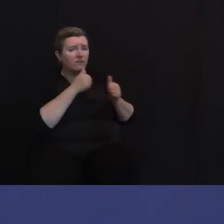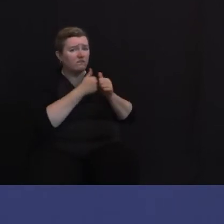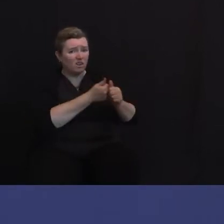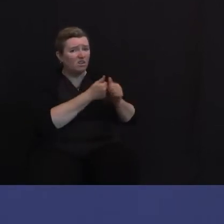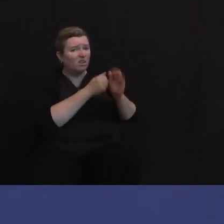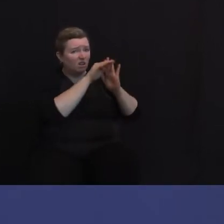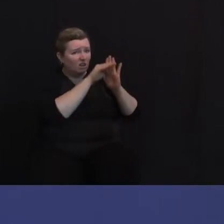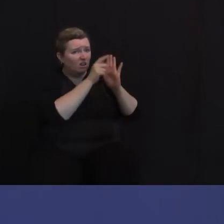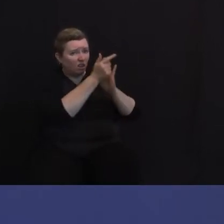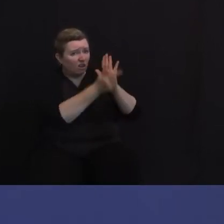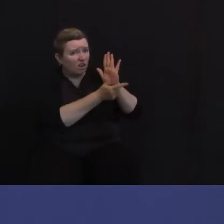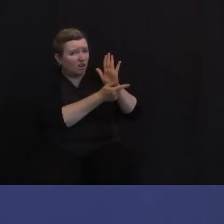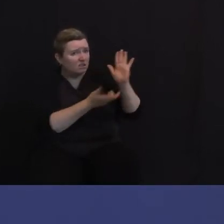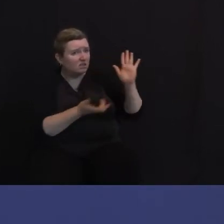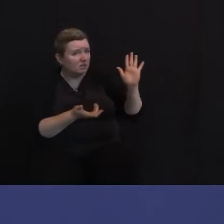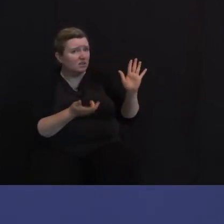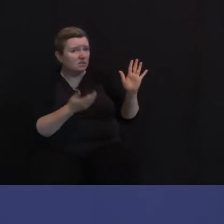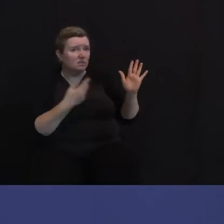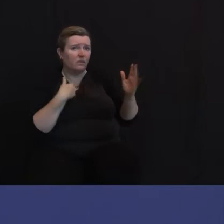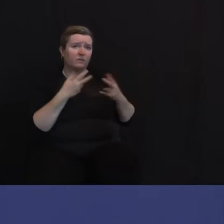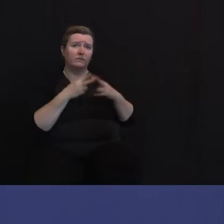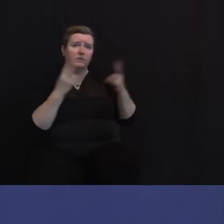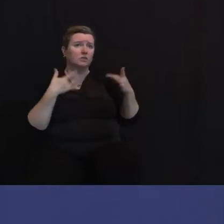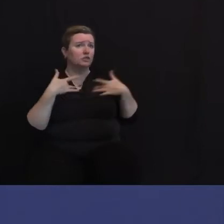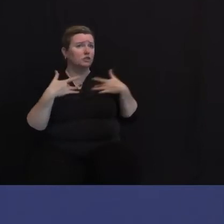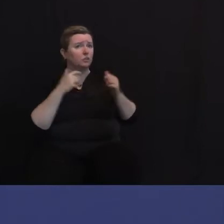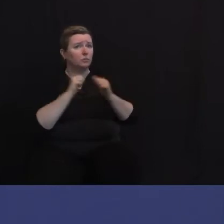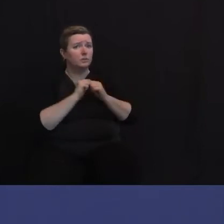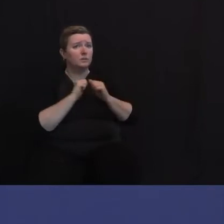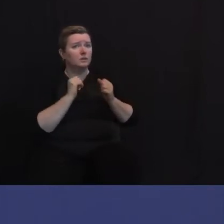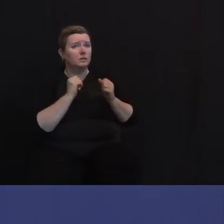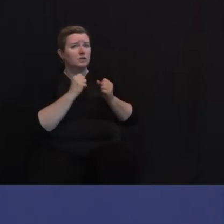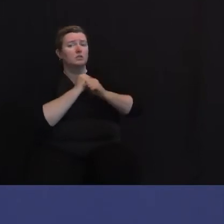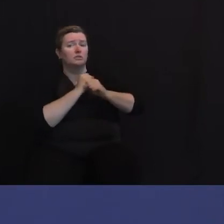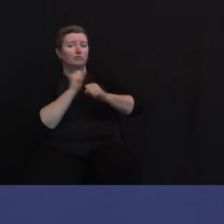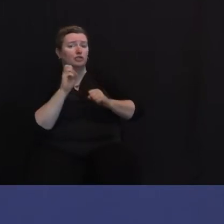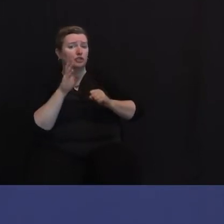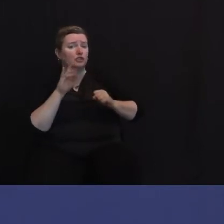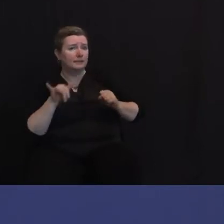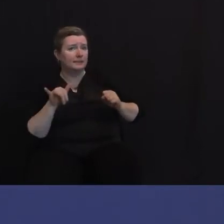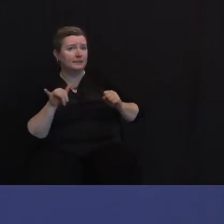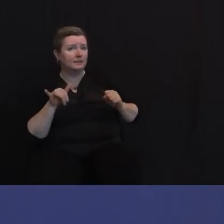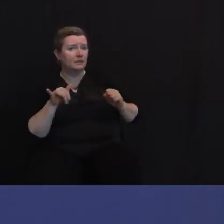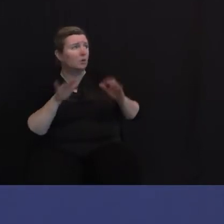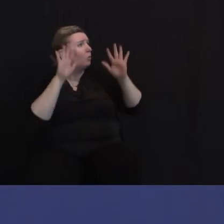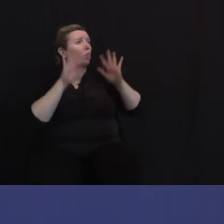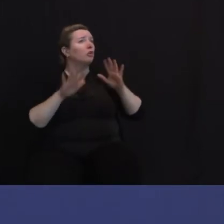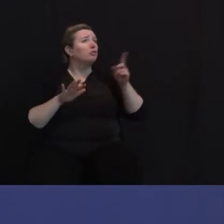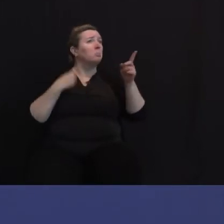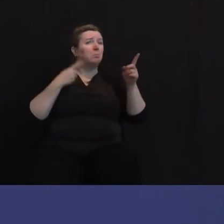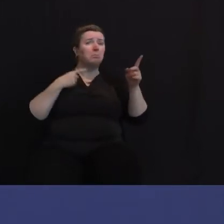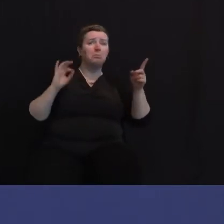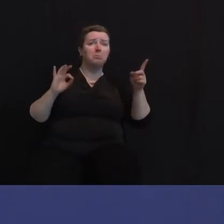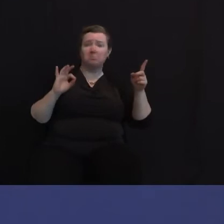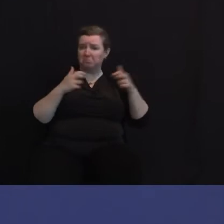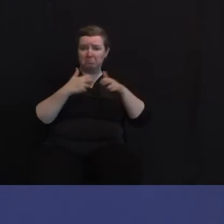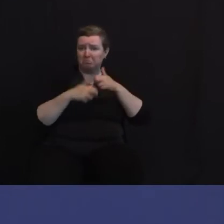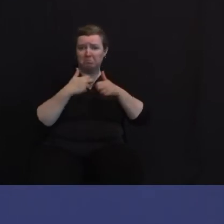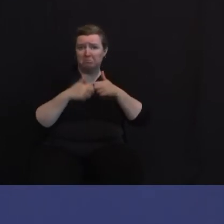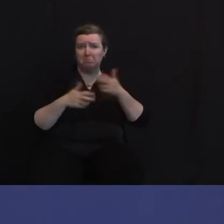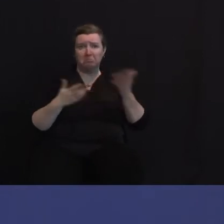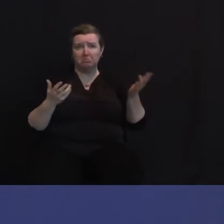matter these days is top of mind, and any other. I think weather is actually decent whether we don't have on our list today,